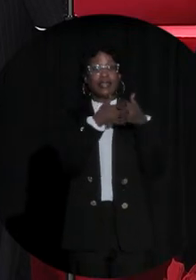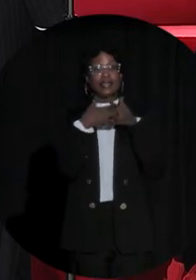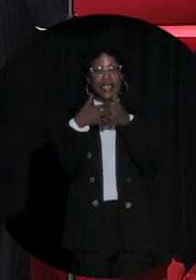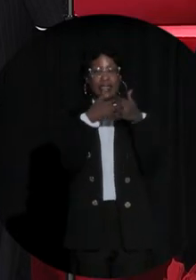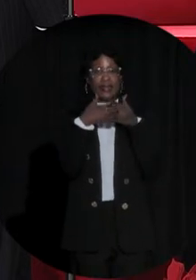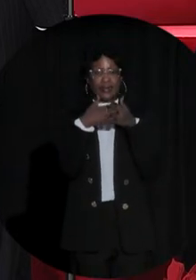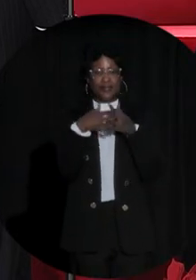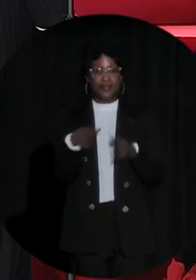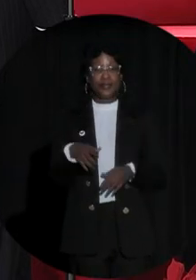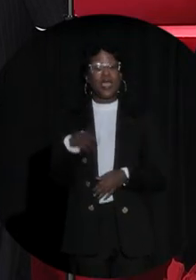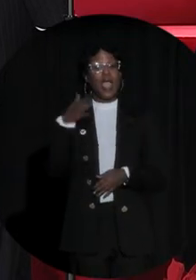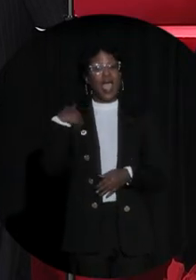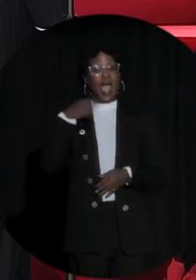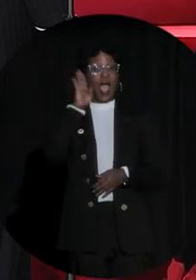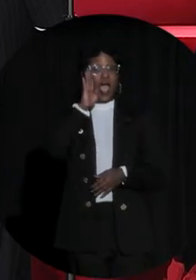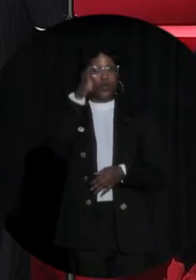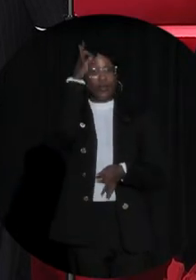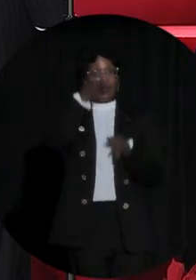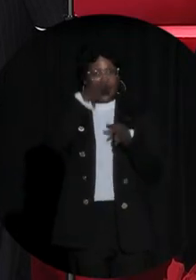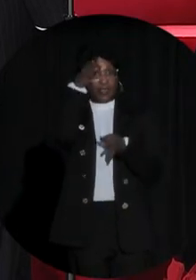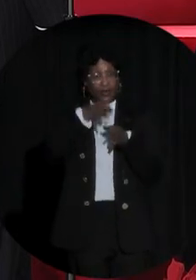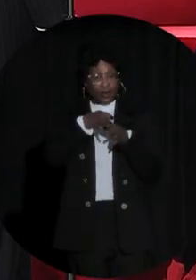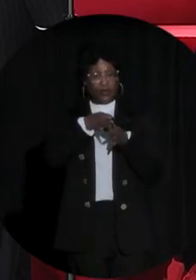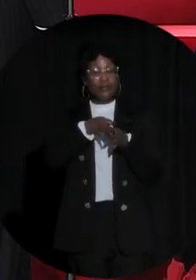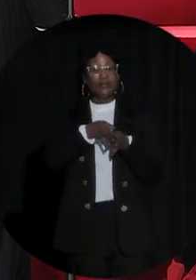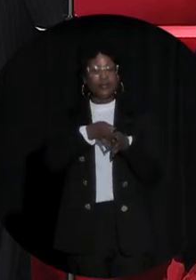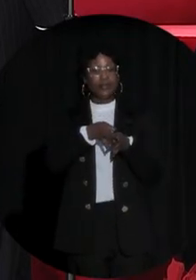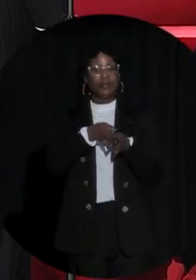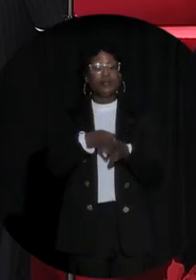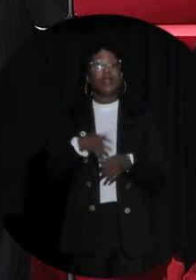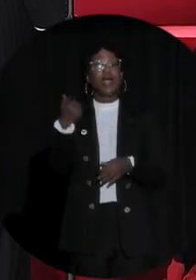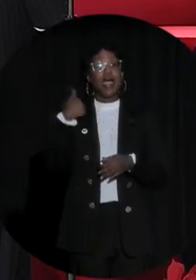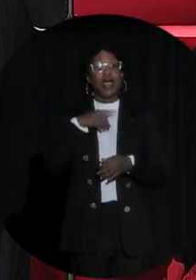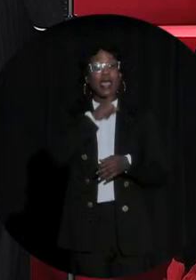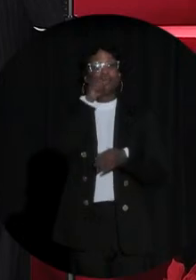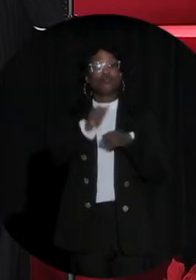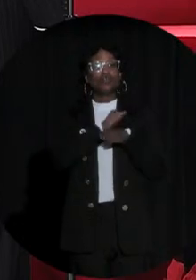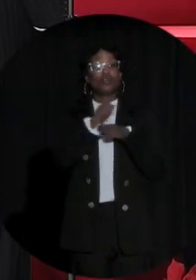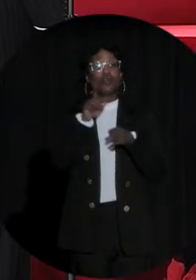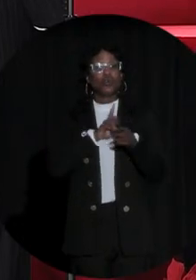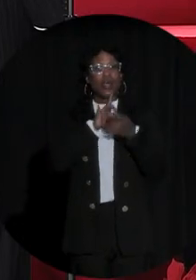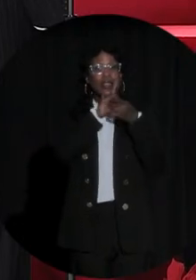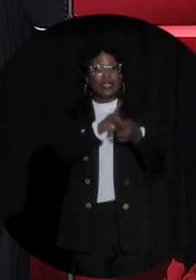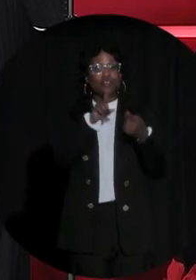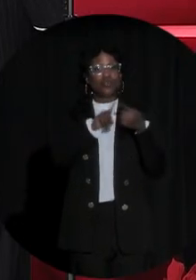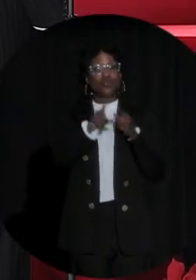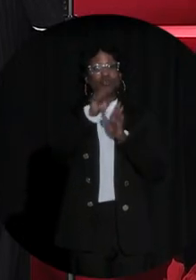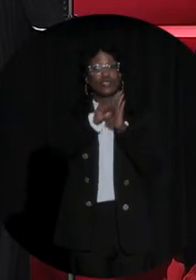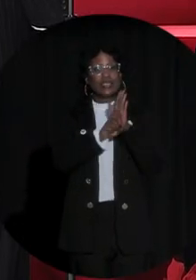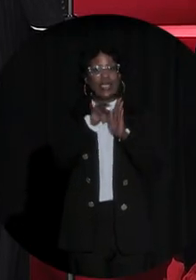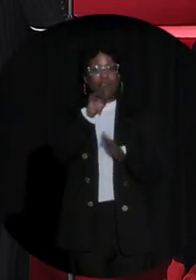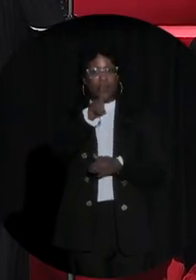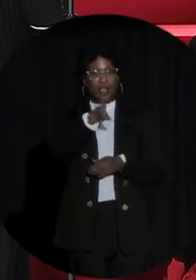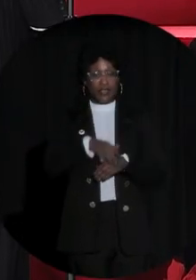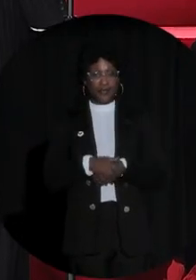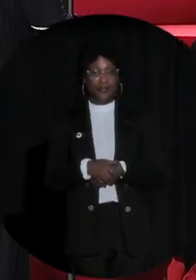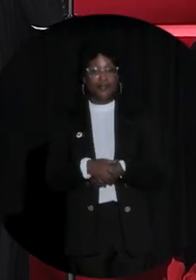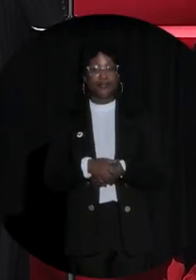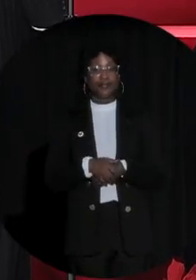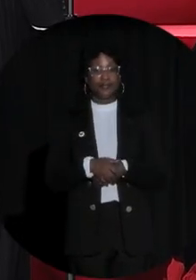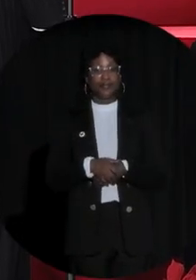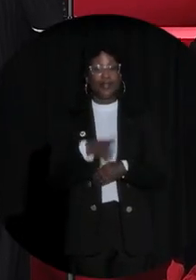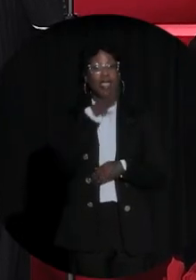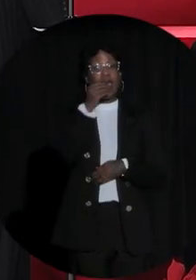will be faithful. And that I will be faithful. And bear true allegiance to the state of Maryland. And bear true allegiance to the state of Maryland. And support the Constitution and